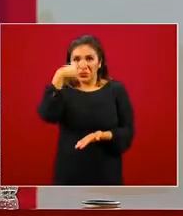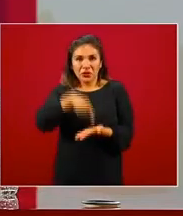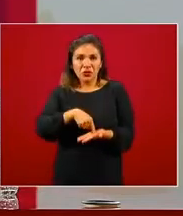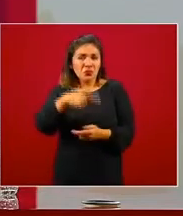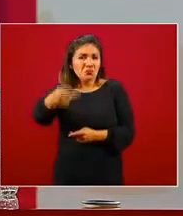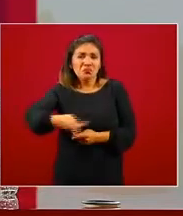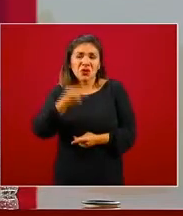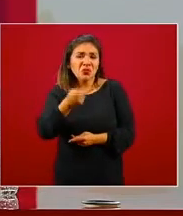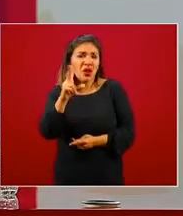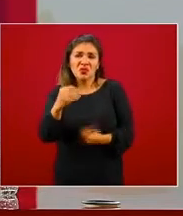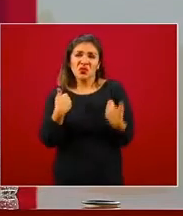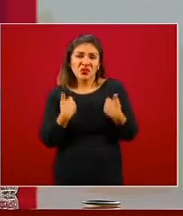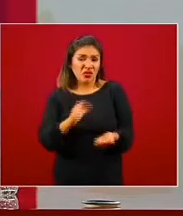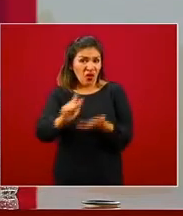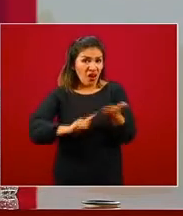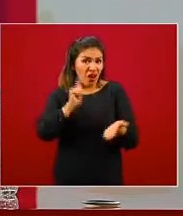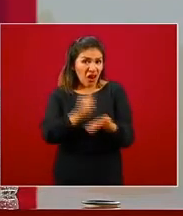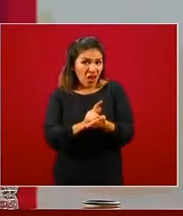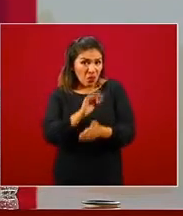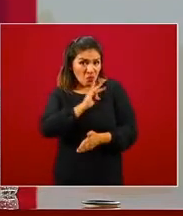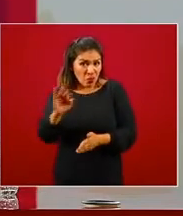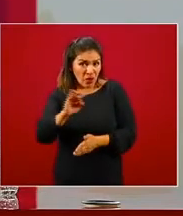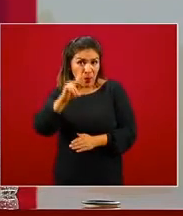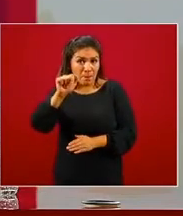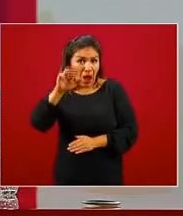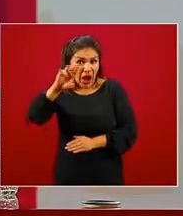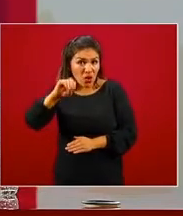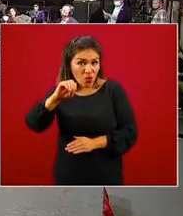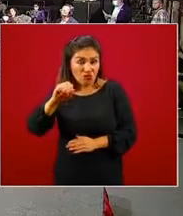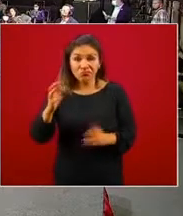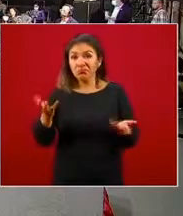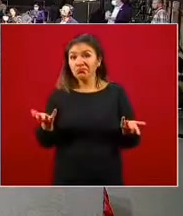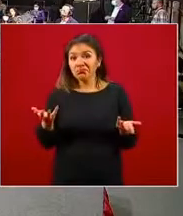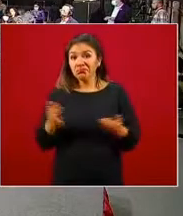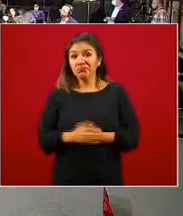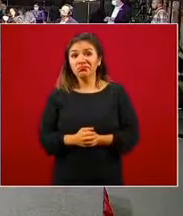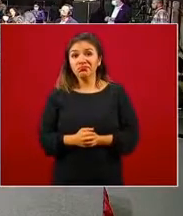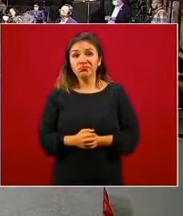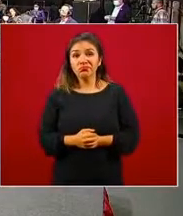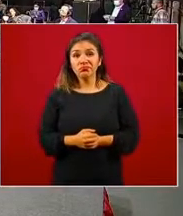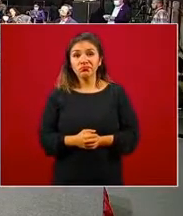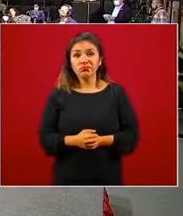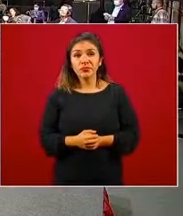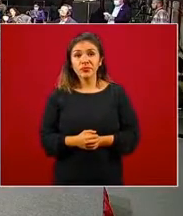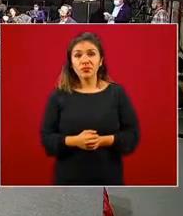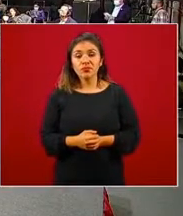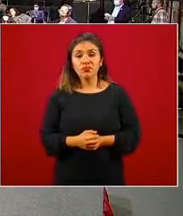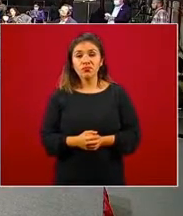I don't really understand your question. Legally, if there could be a national strike,